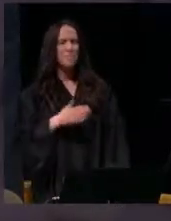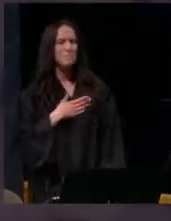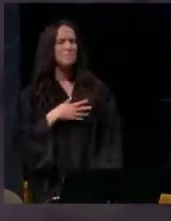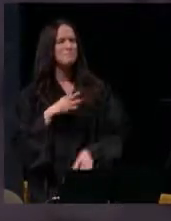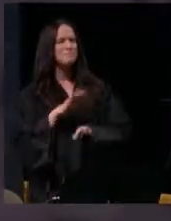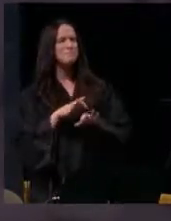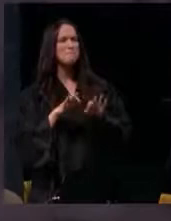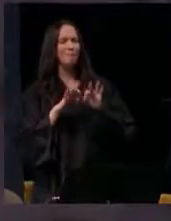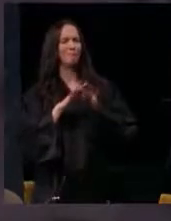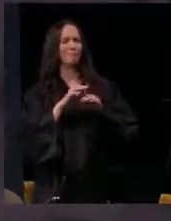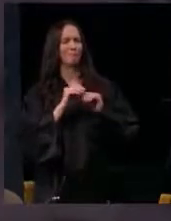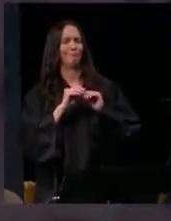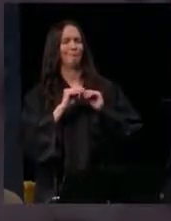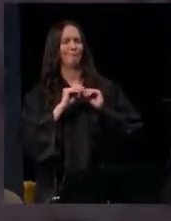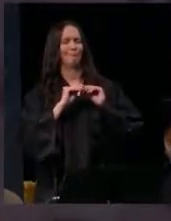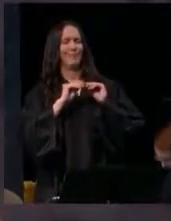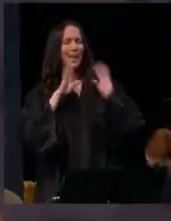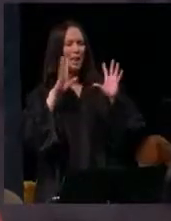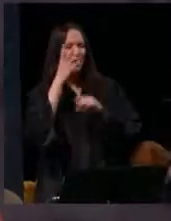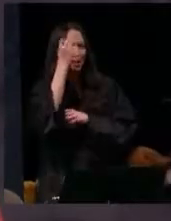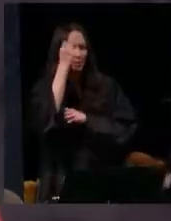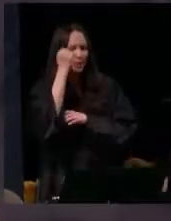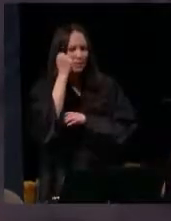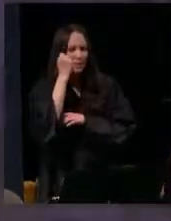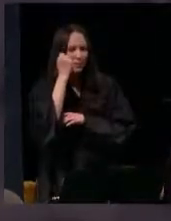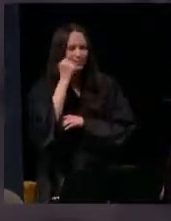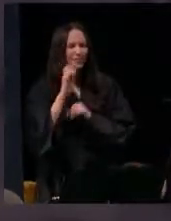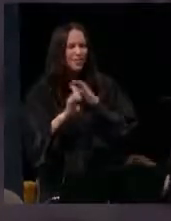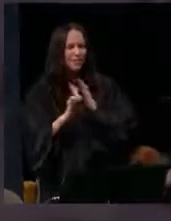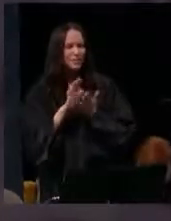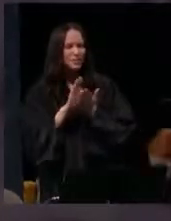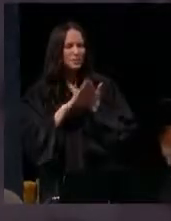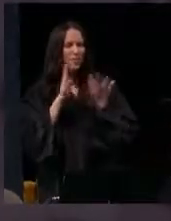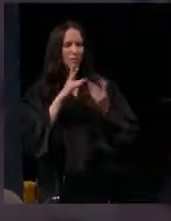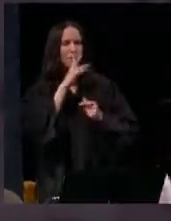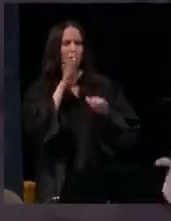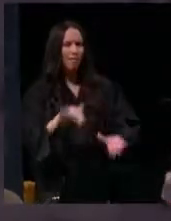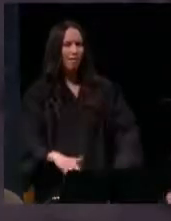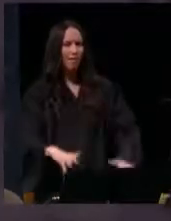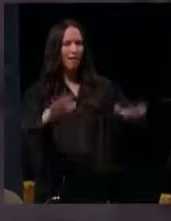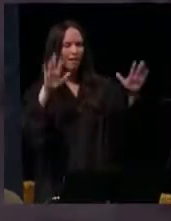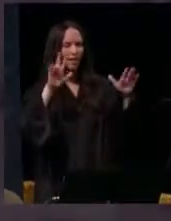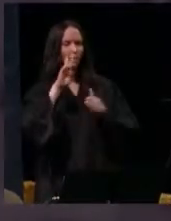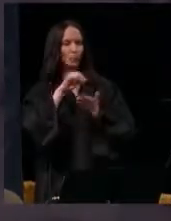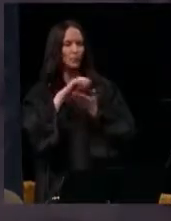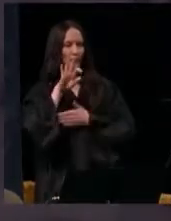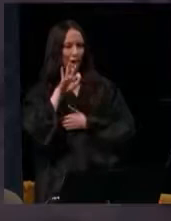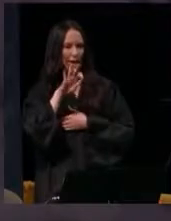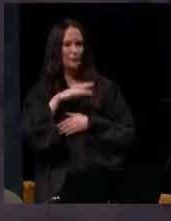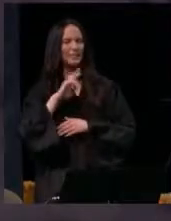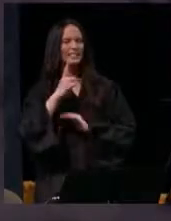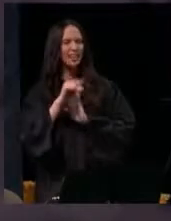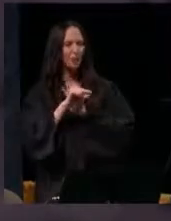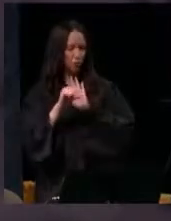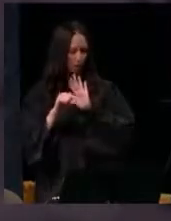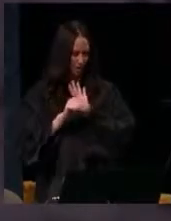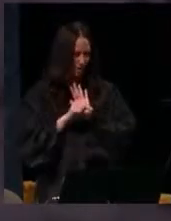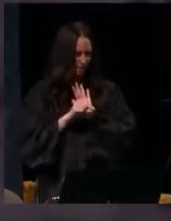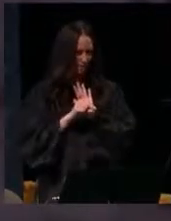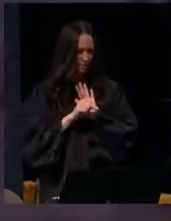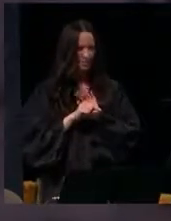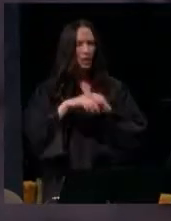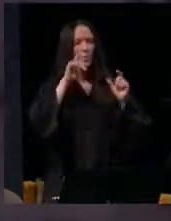vivid memories from elementary school is the flood of 2009. I was in second grade. I'd wake up on weekend